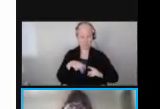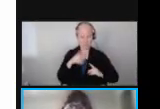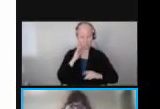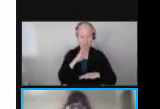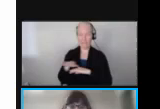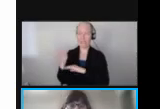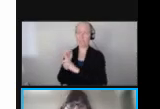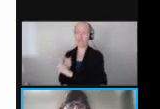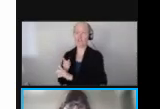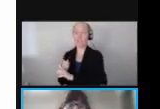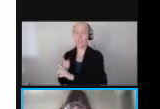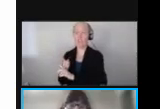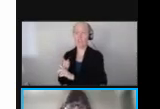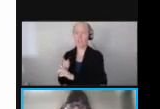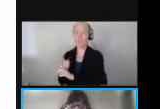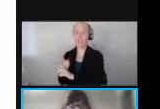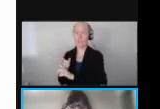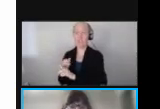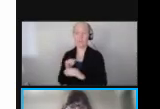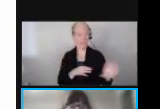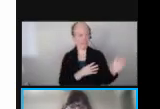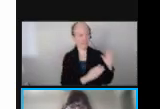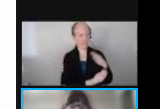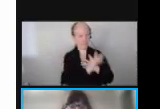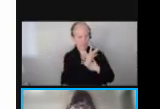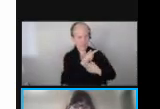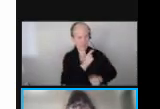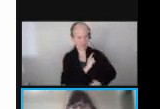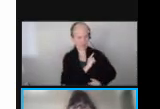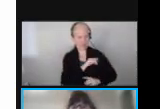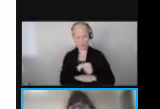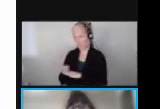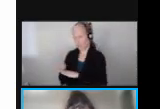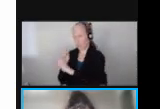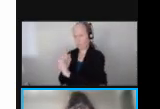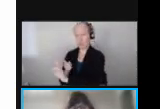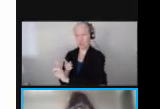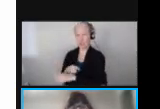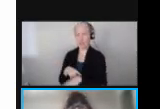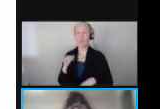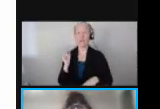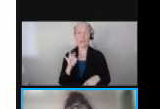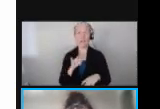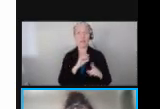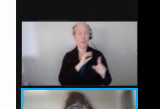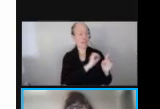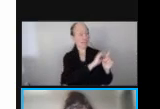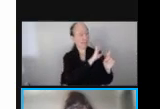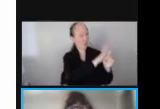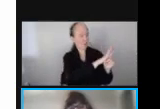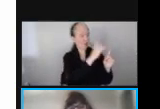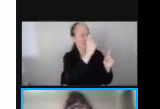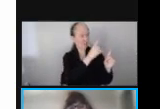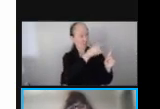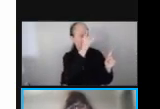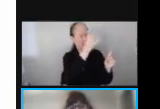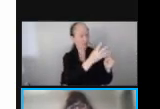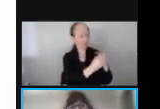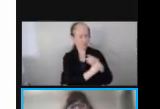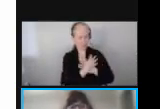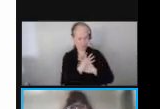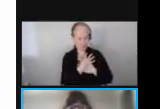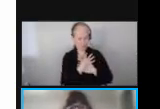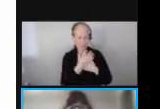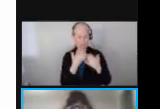could those individuals impact the mission? How would exposure to something result in impaired ability